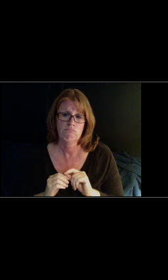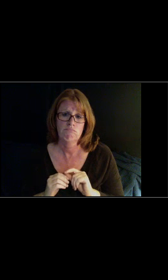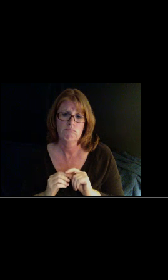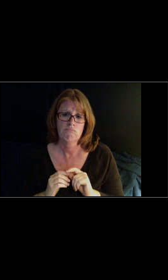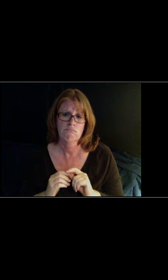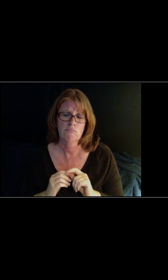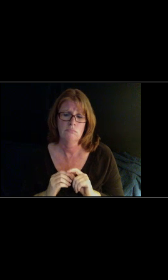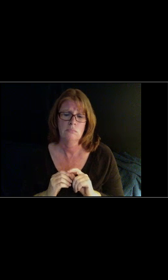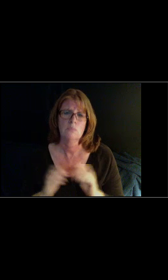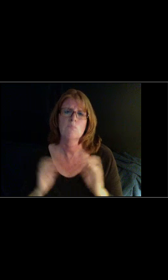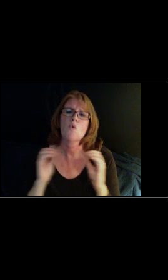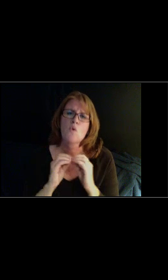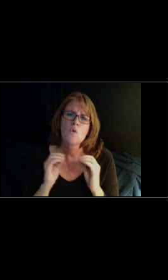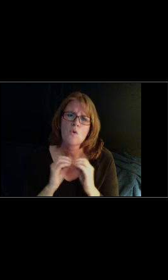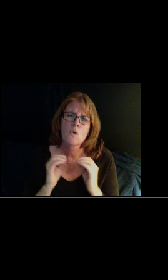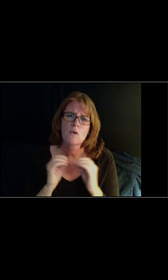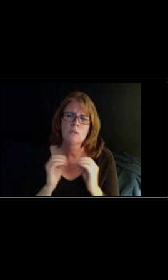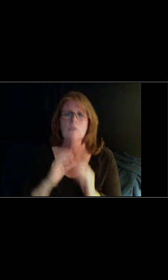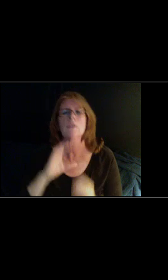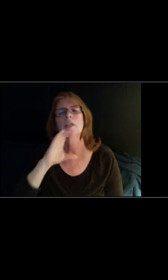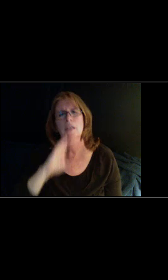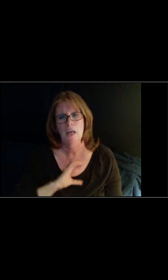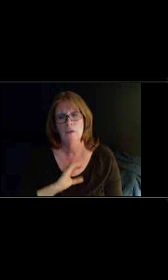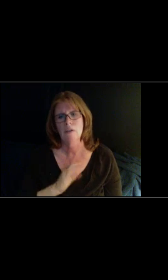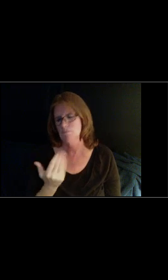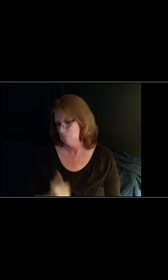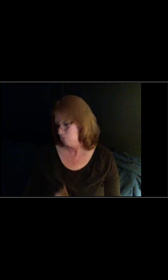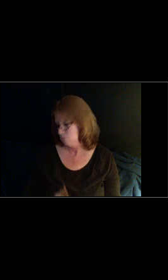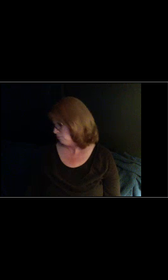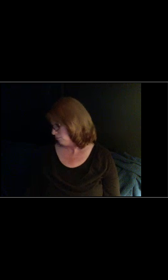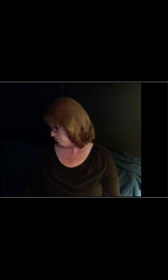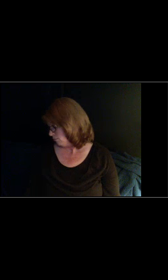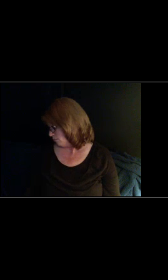see different behavior. Or do we?